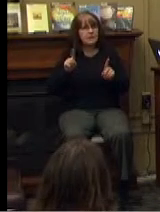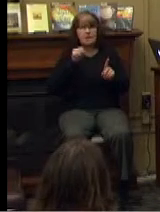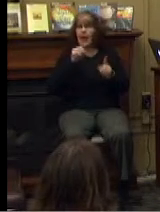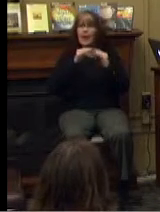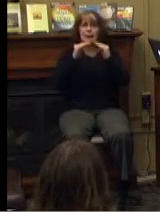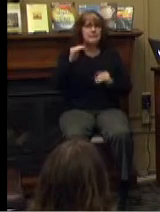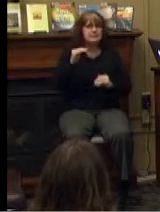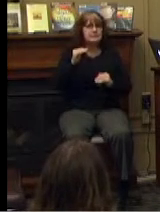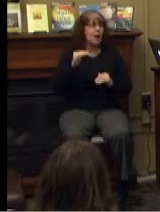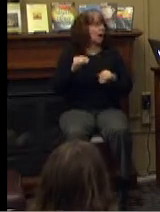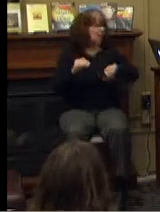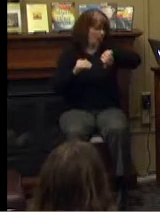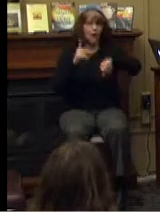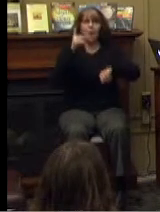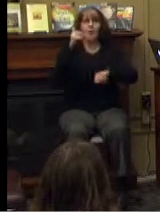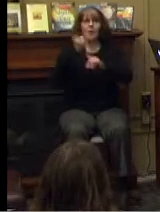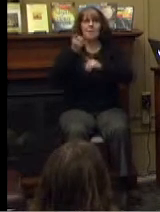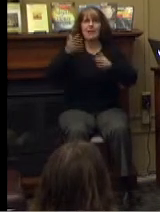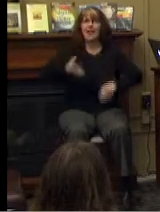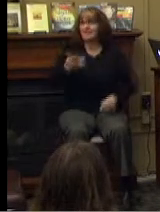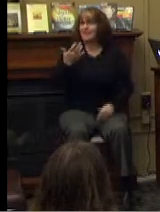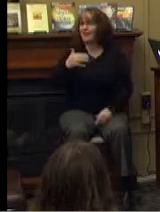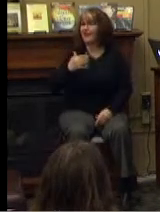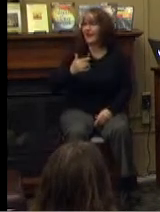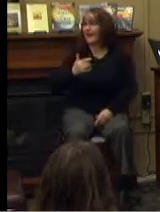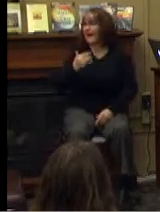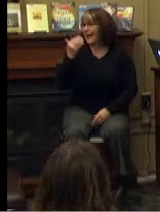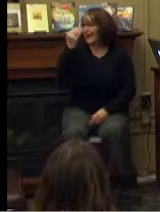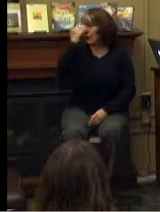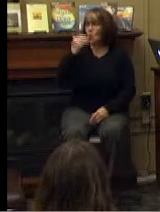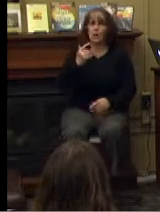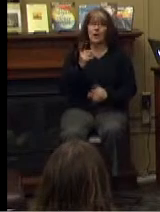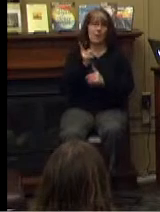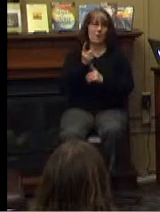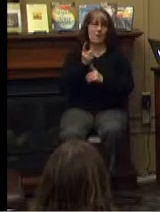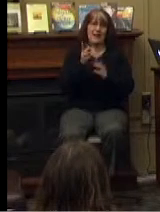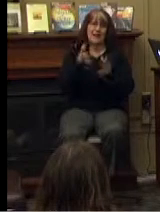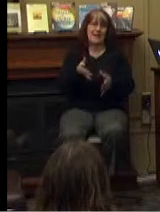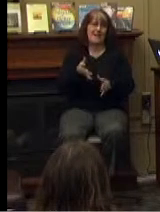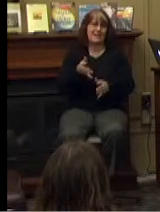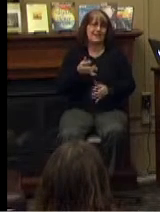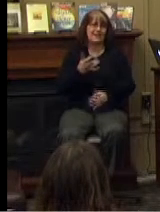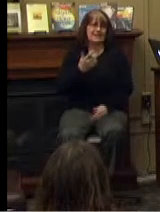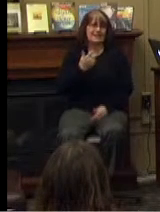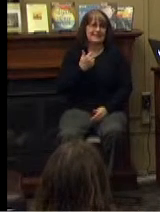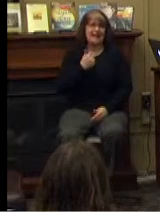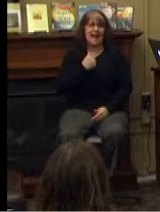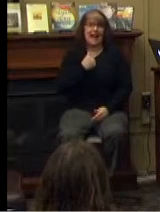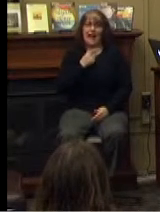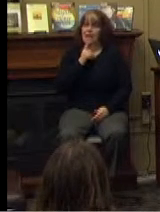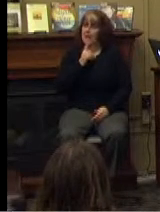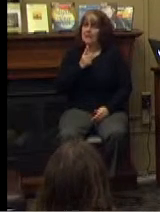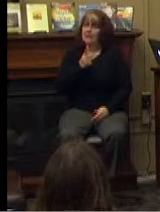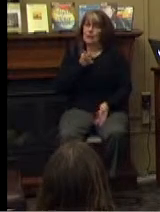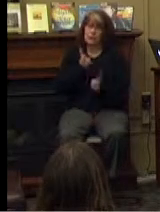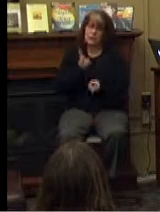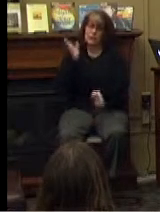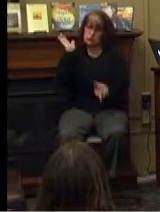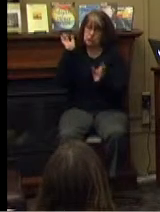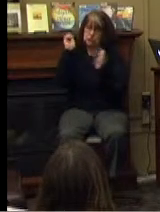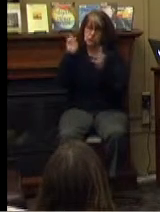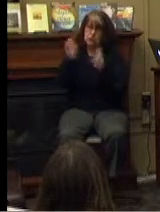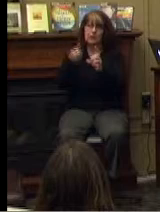I have 1 minute, woo-hoo! So I know I have only 1 minute left, and I really flew this presentation, but if